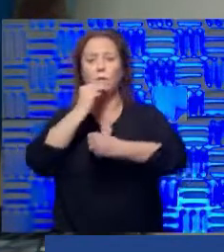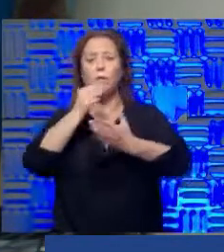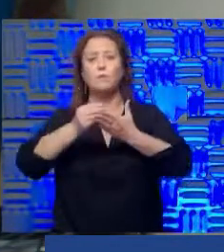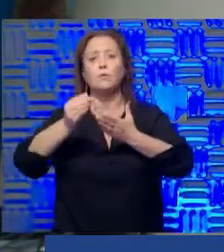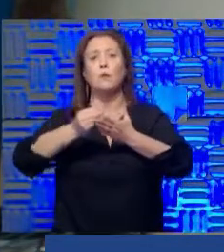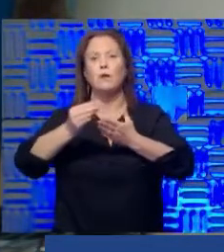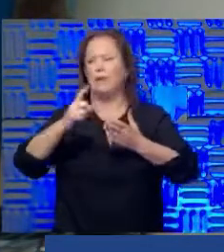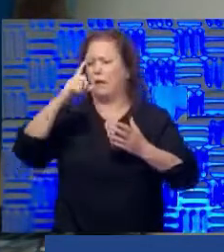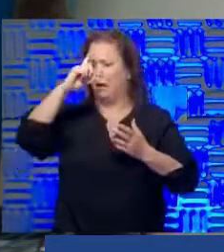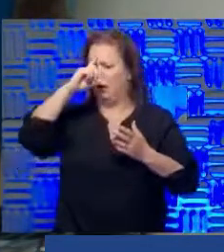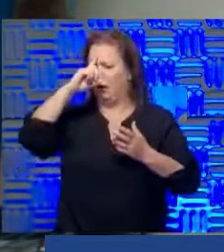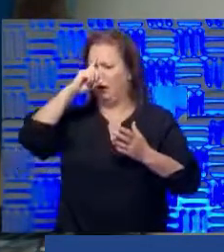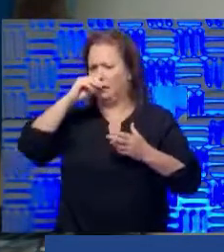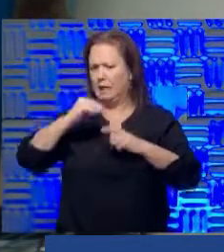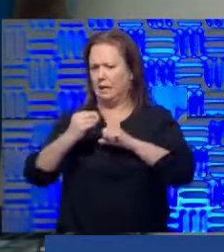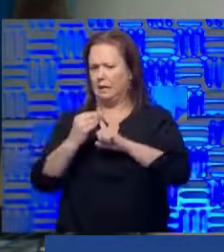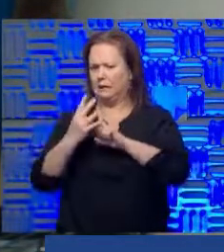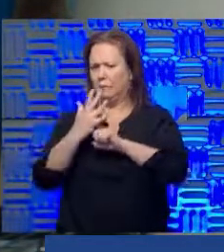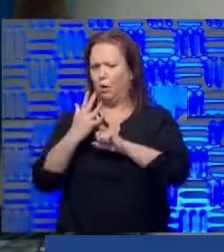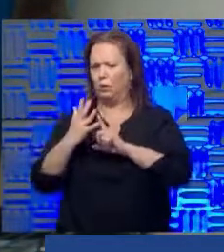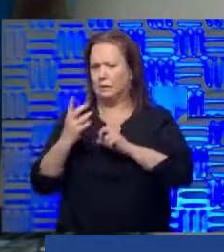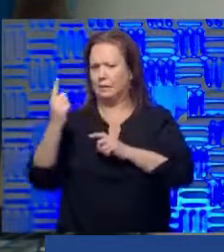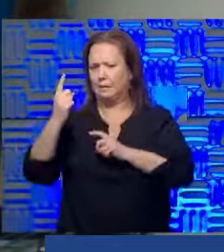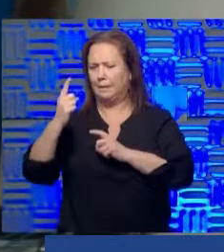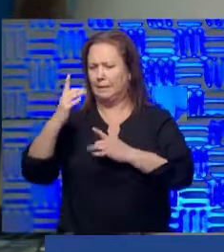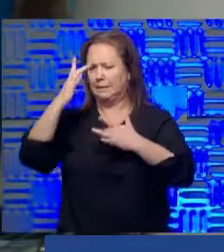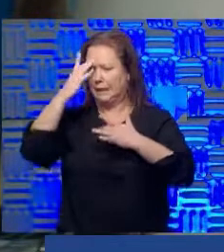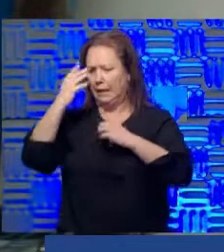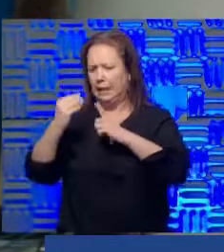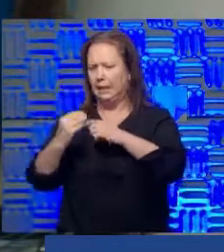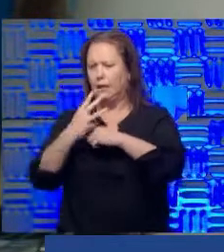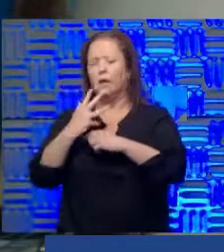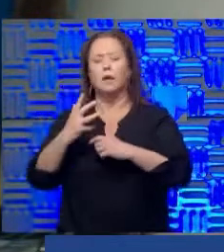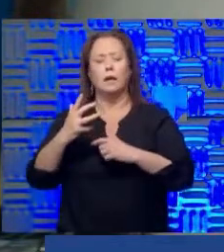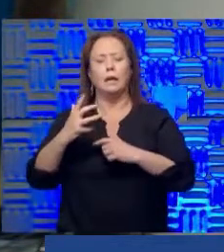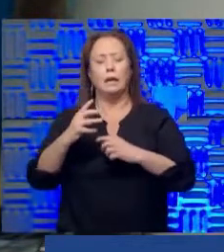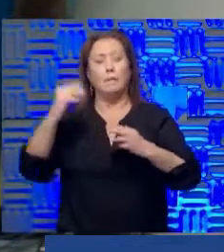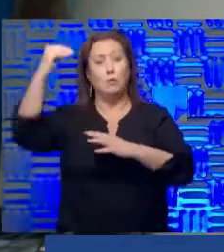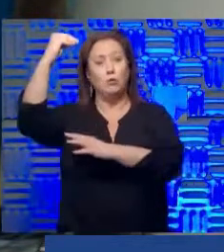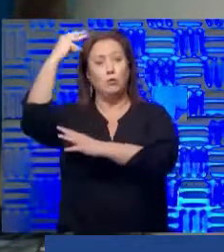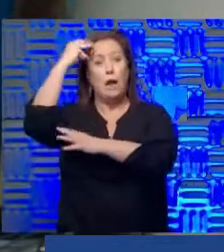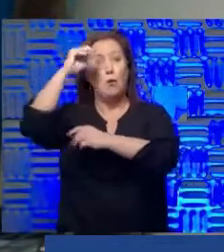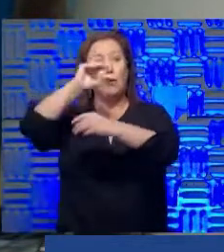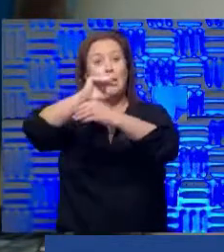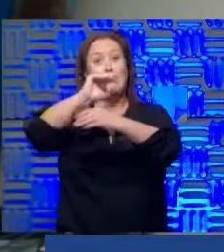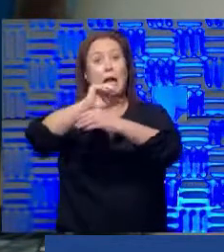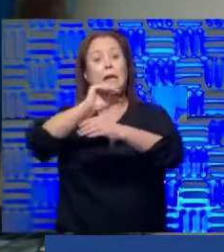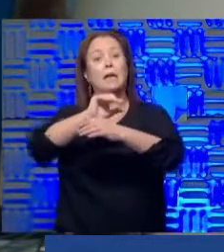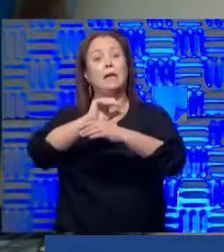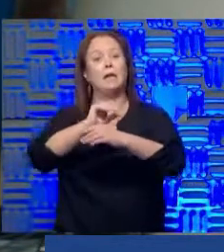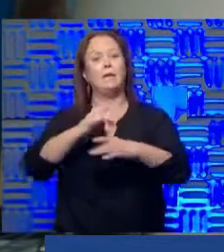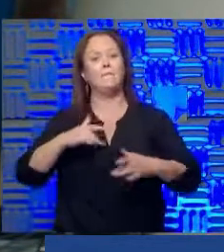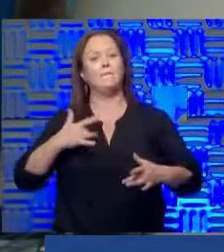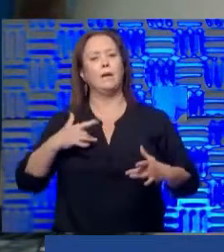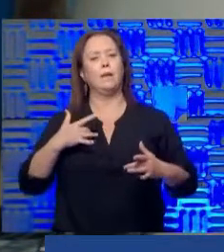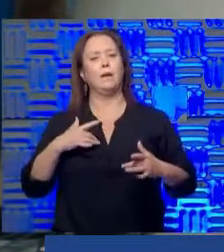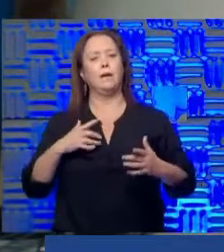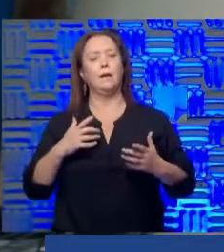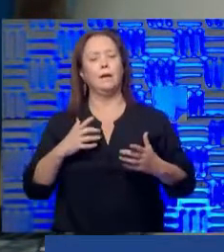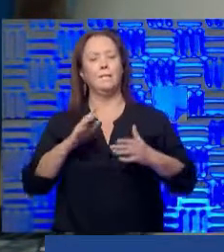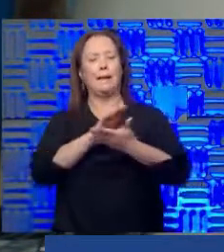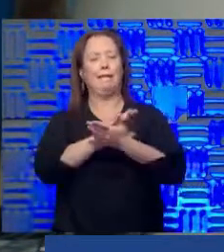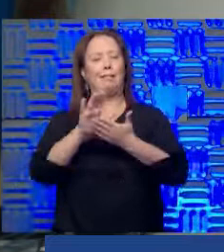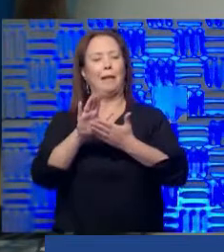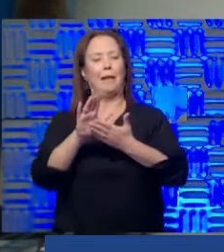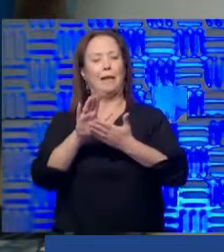thinking, did I get exposed to somebody? Did I, that sort of thing. If you shower at night, it not only gives you that feeling of cleanliness,